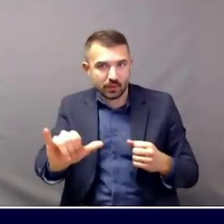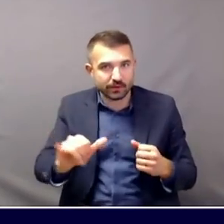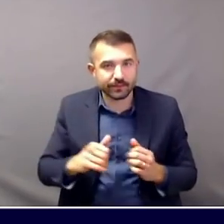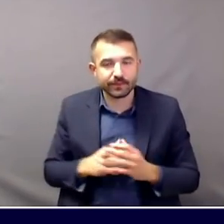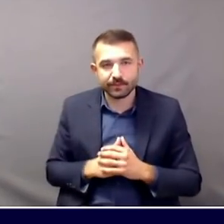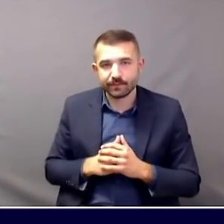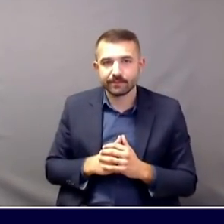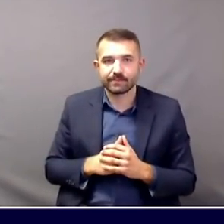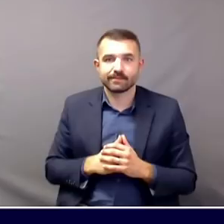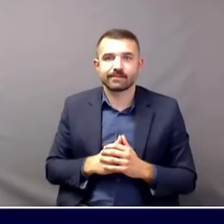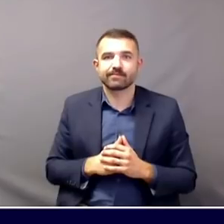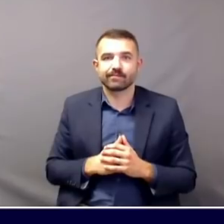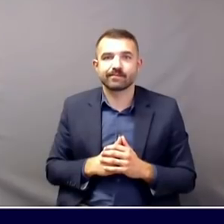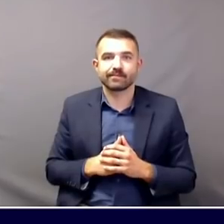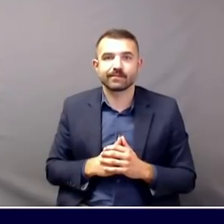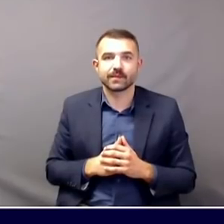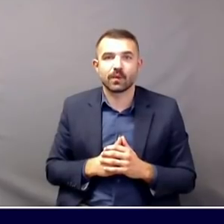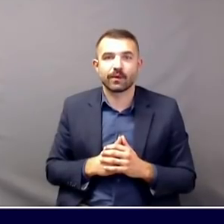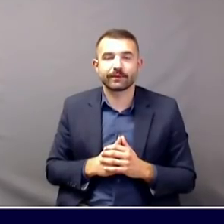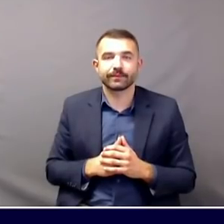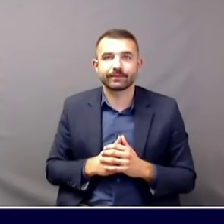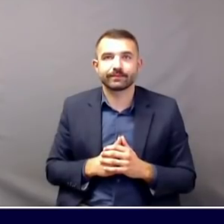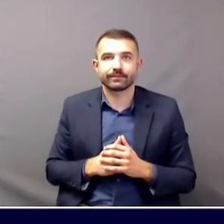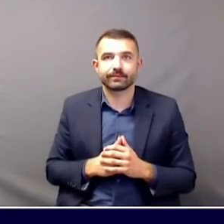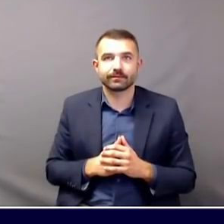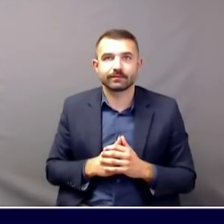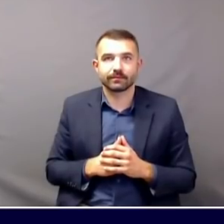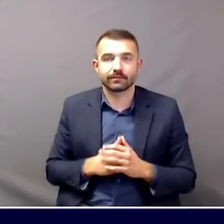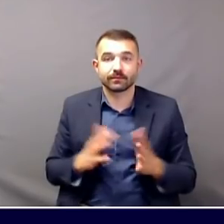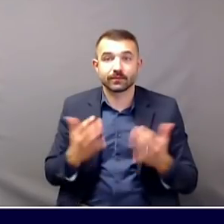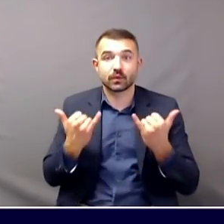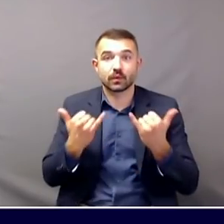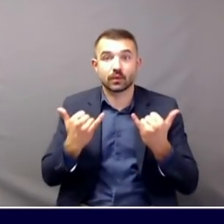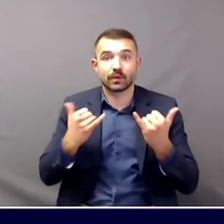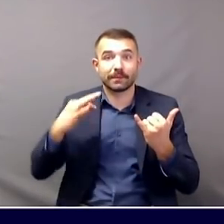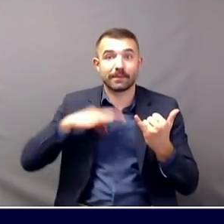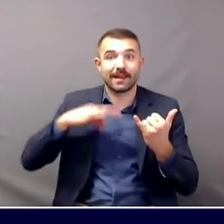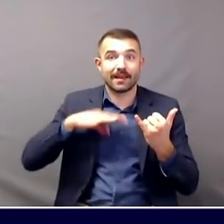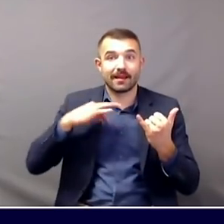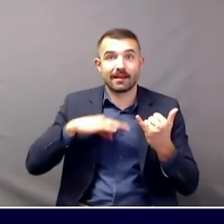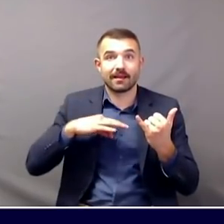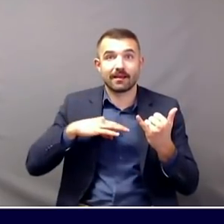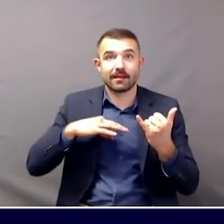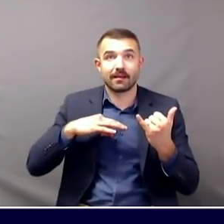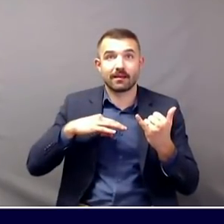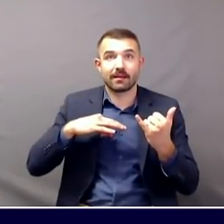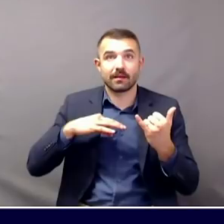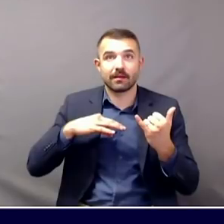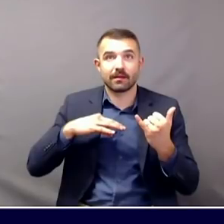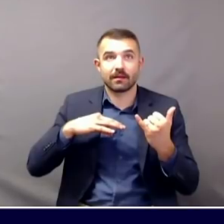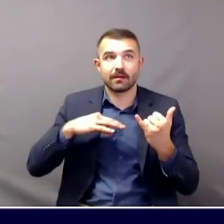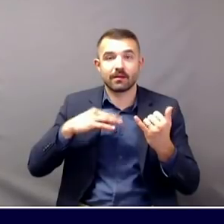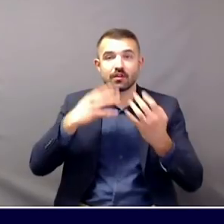Thanks. So there's an outbreak at the Maine Correctional Center, 2 infected staff at Long Creek Juvenile Detention Center, now an outbreak in